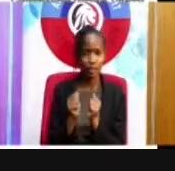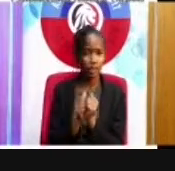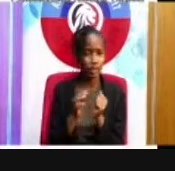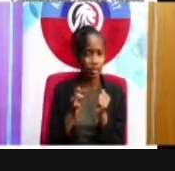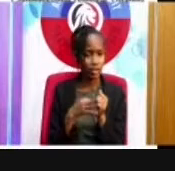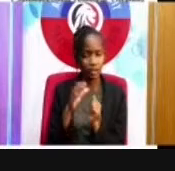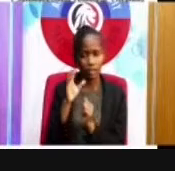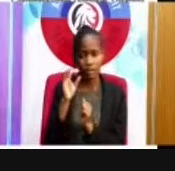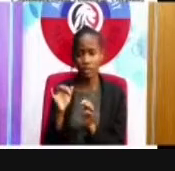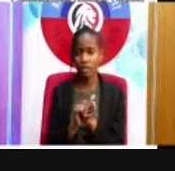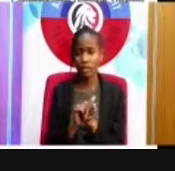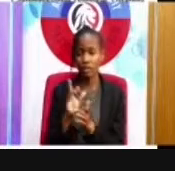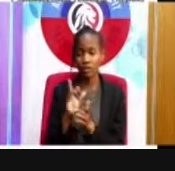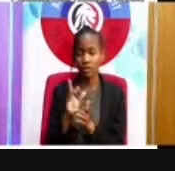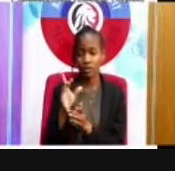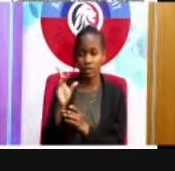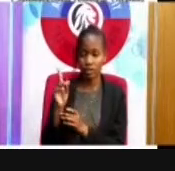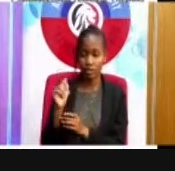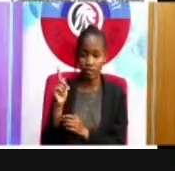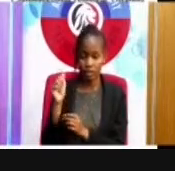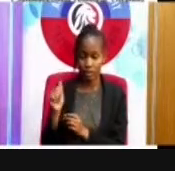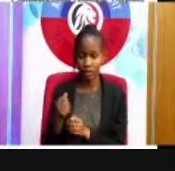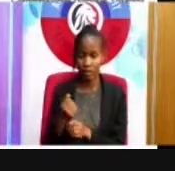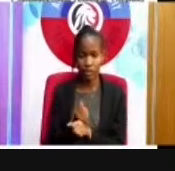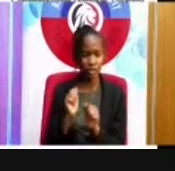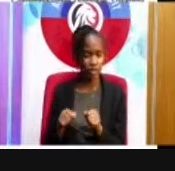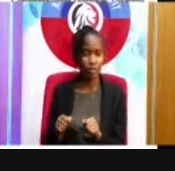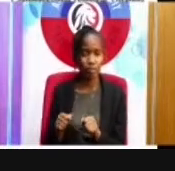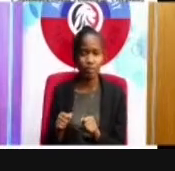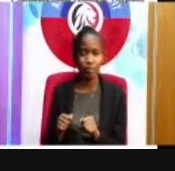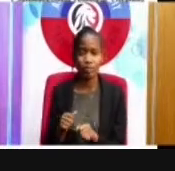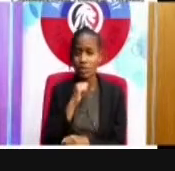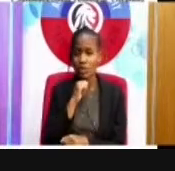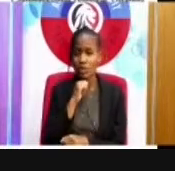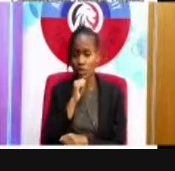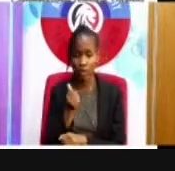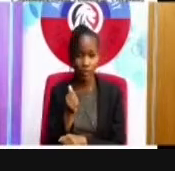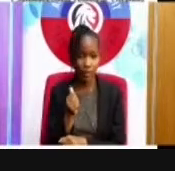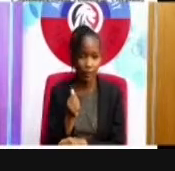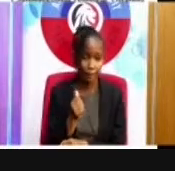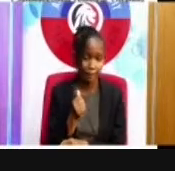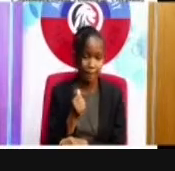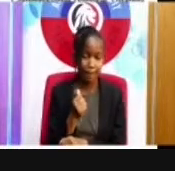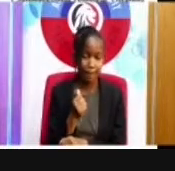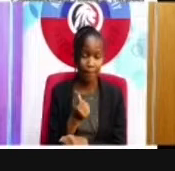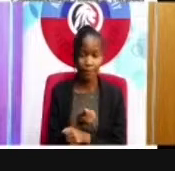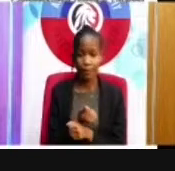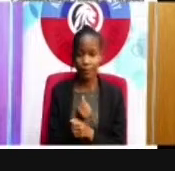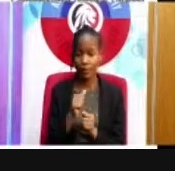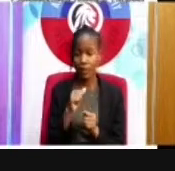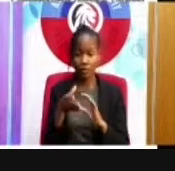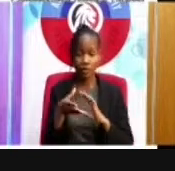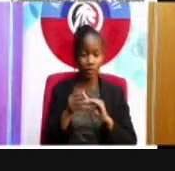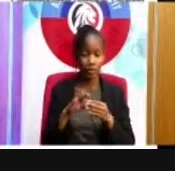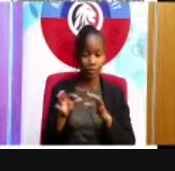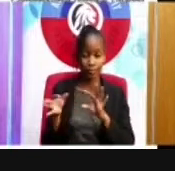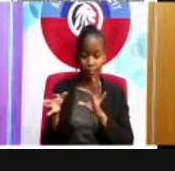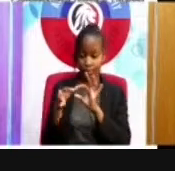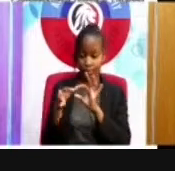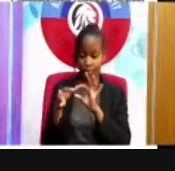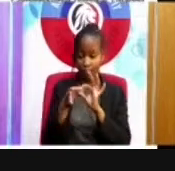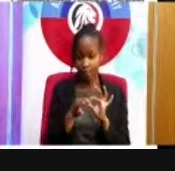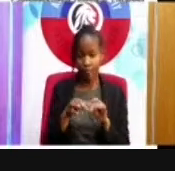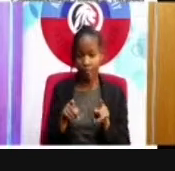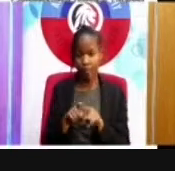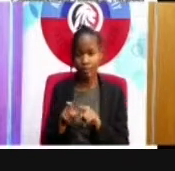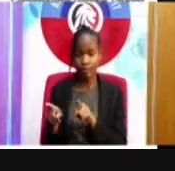day. So we can't afford not to tap into that well. We can't afford not to create the connections and the synergies in terms